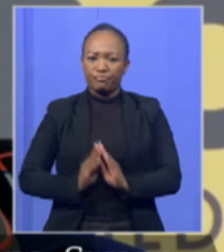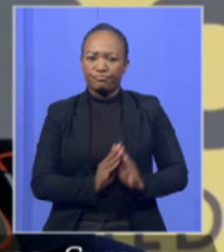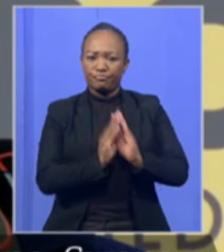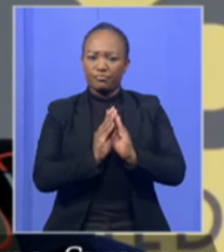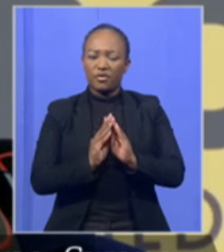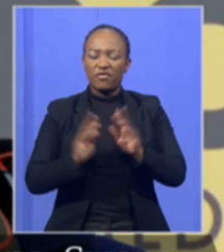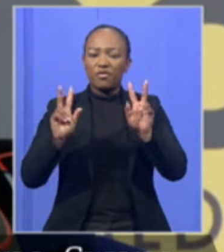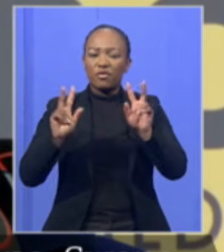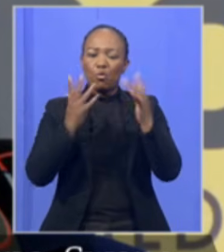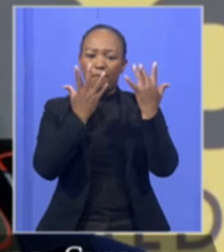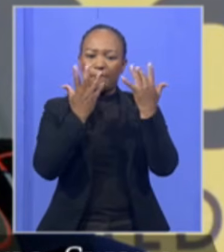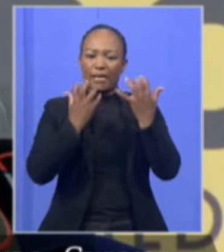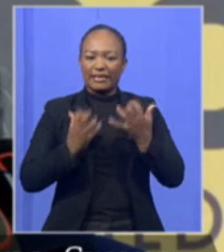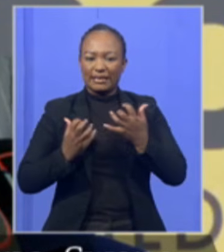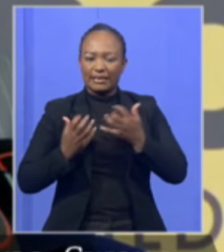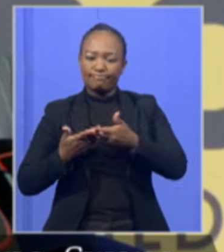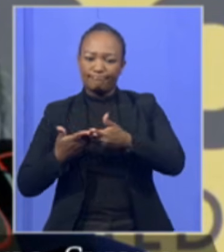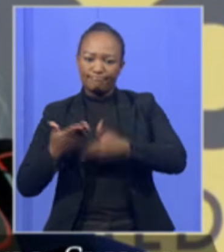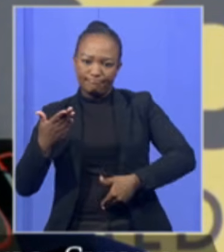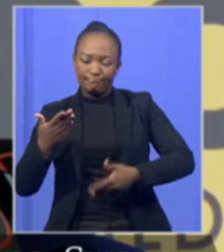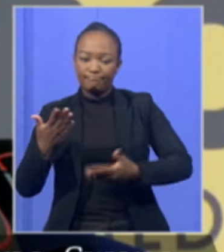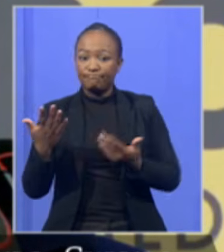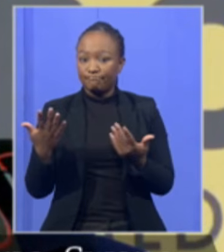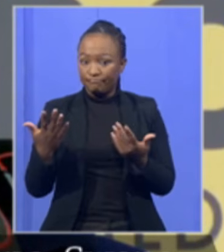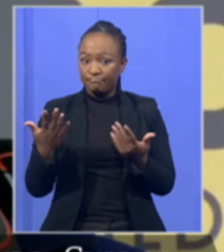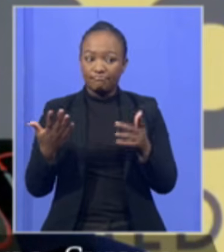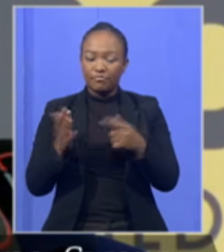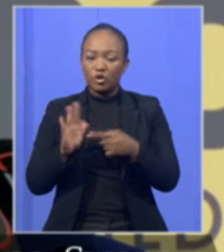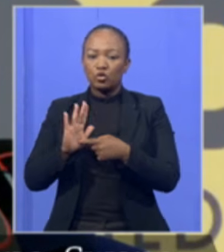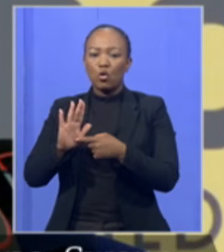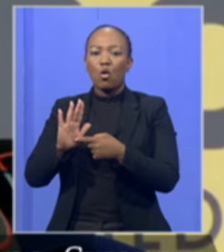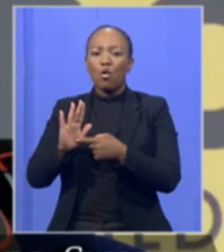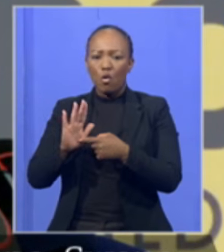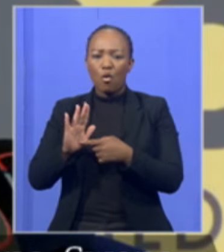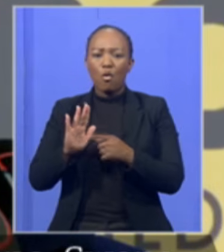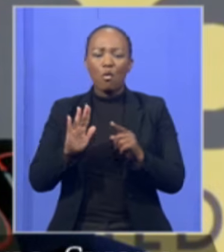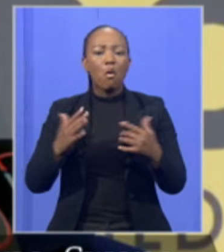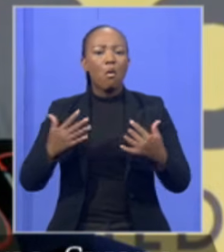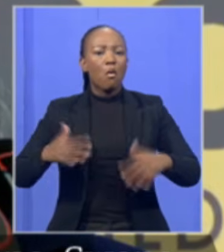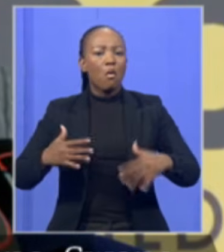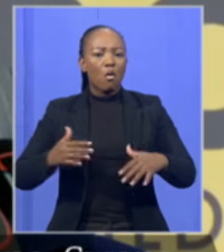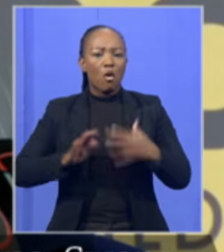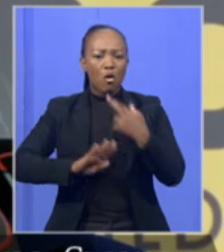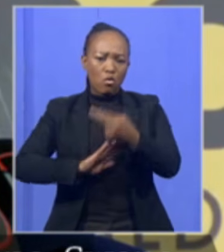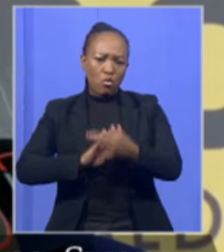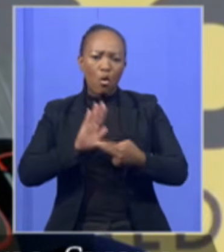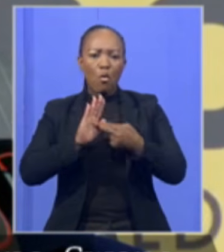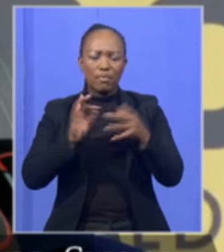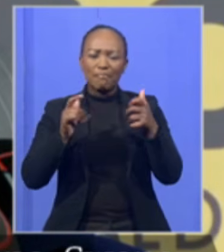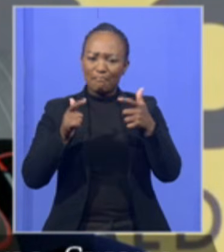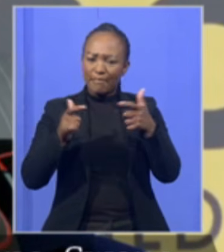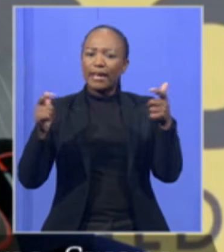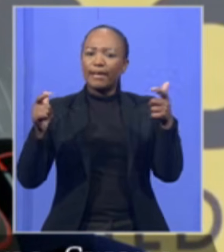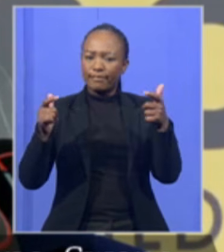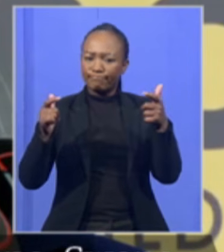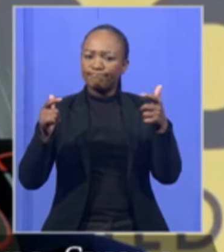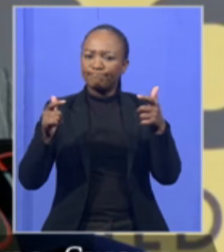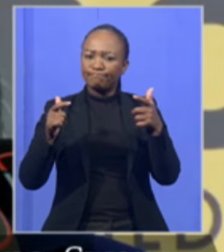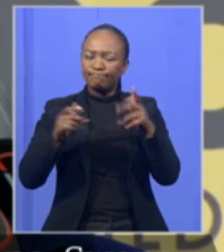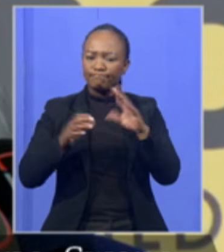of the budget. And that have showcased on our part that we've got a bigger role to play than